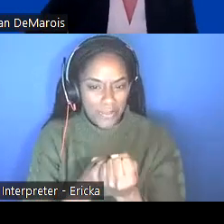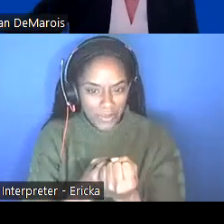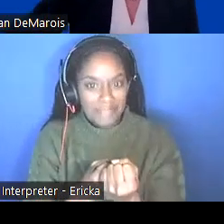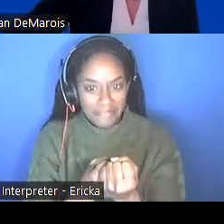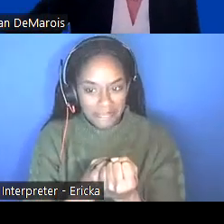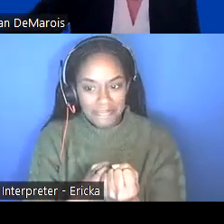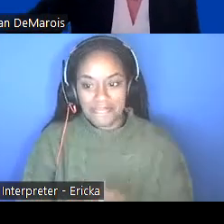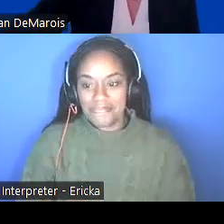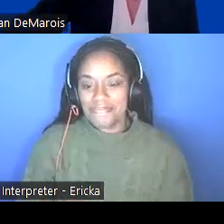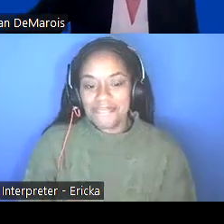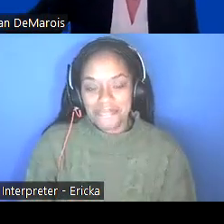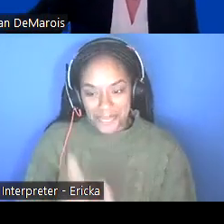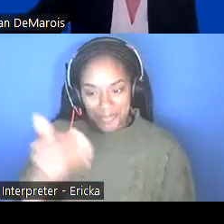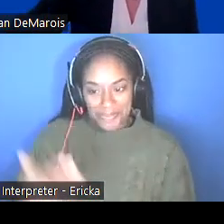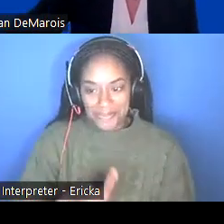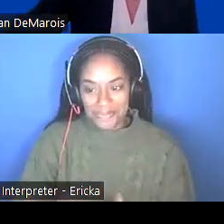Assembly. Welcome.